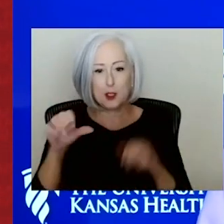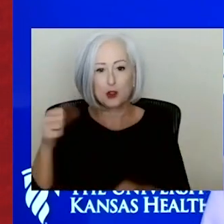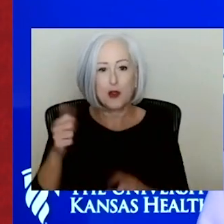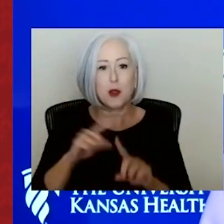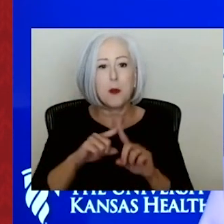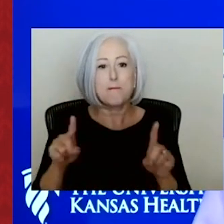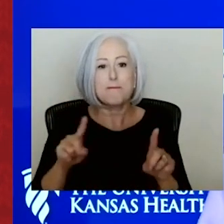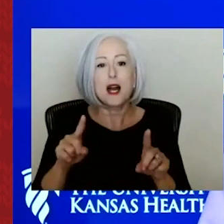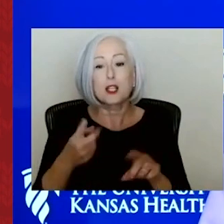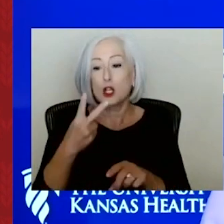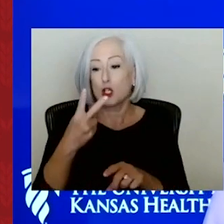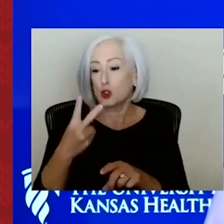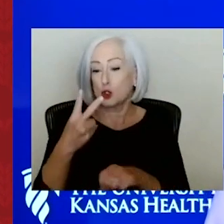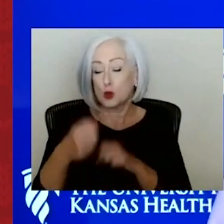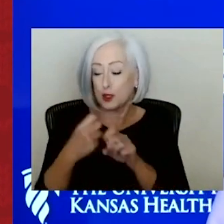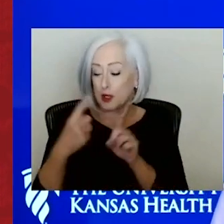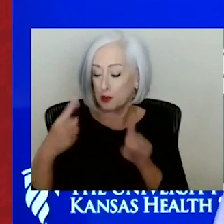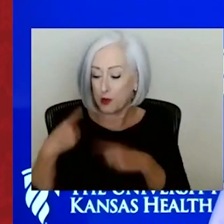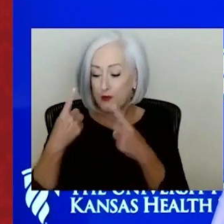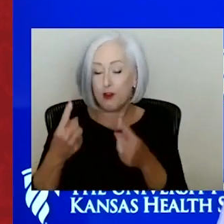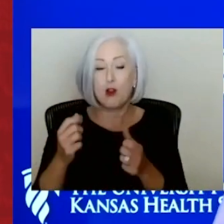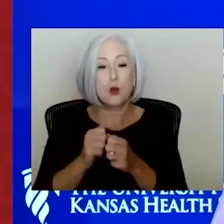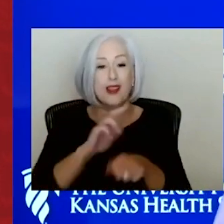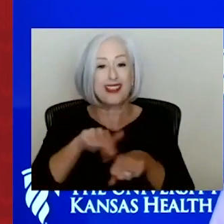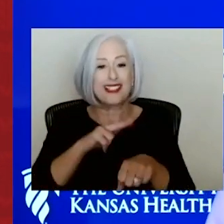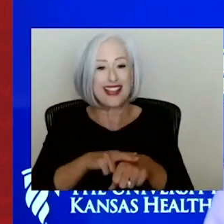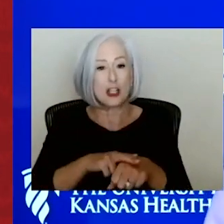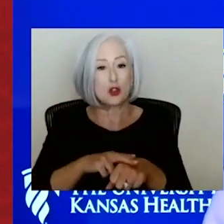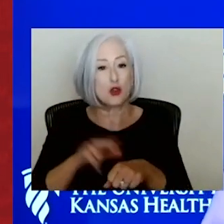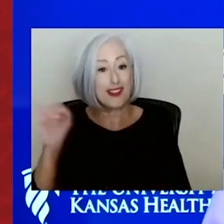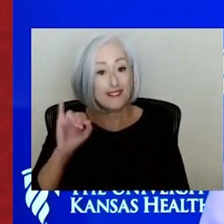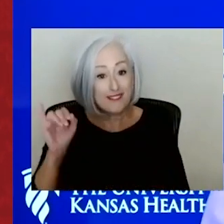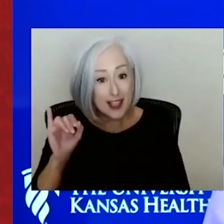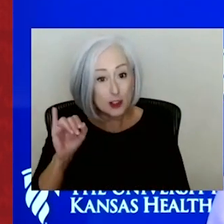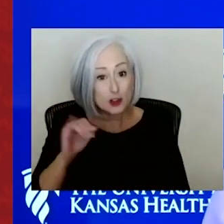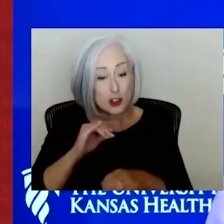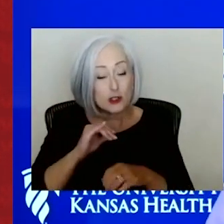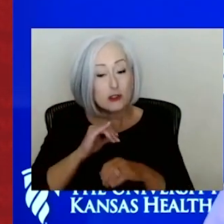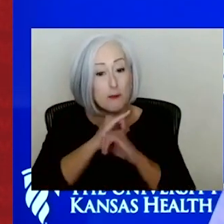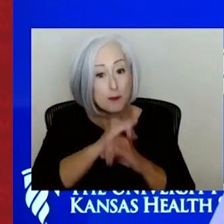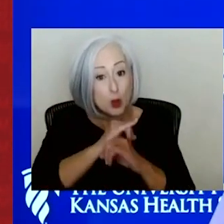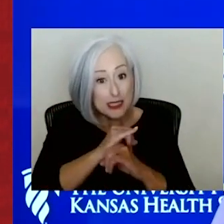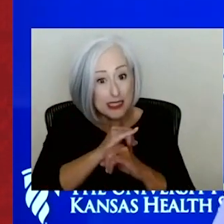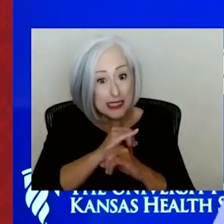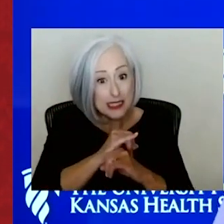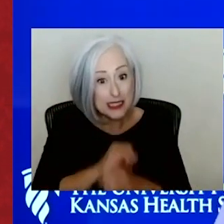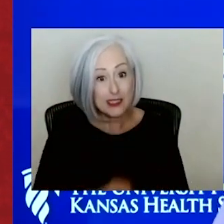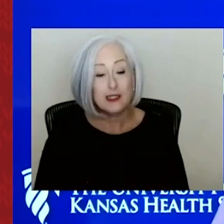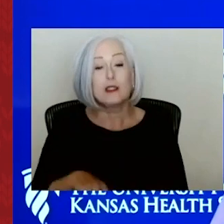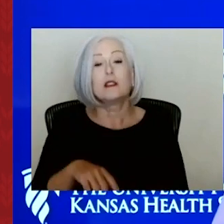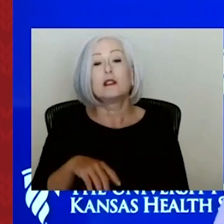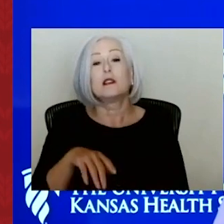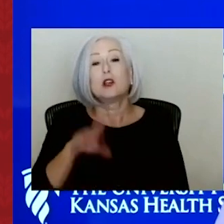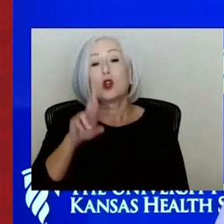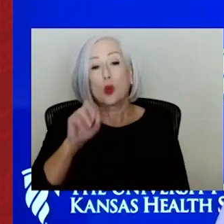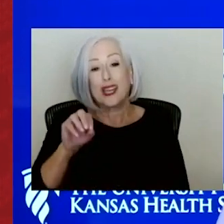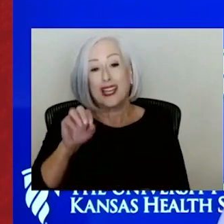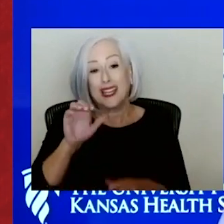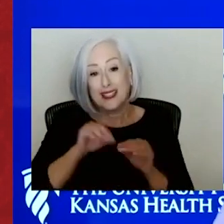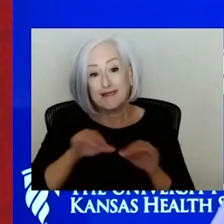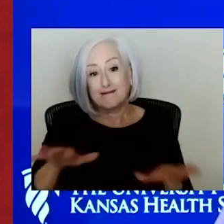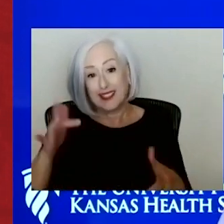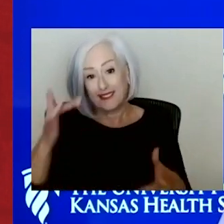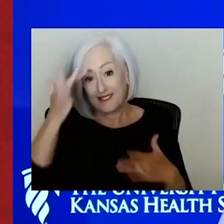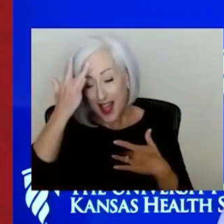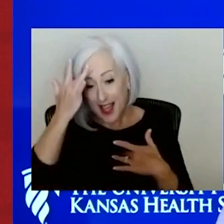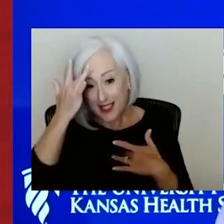infection and some immunity garnered from that infection and reinfection. And that is opposed to kind of what we are probably expecting and what we are seeing now in North Korea,